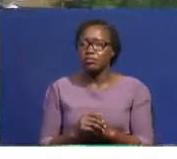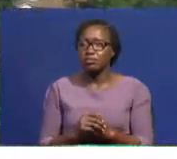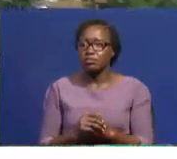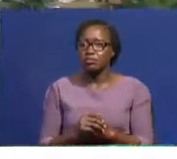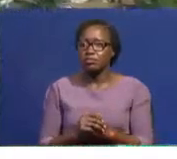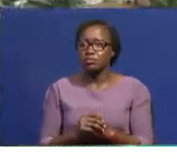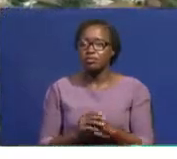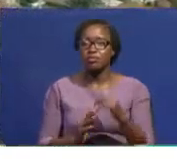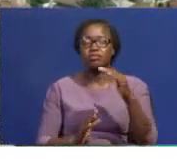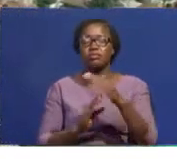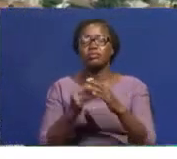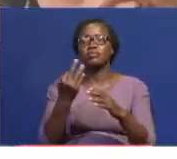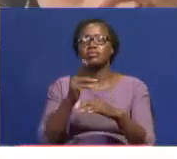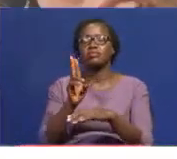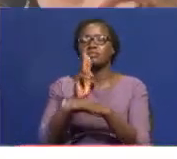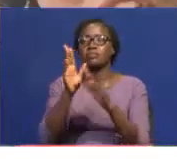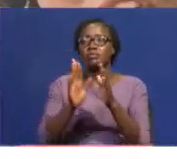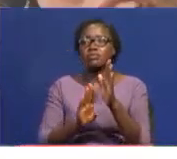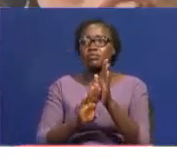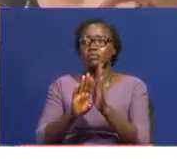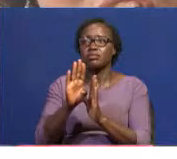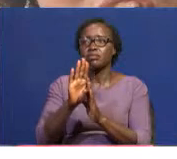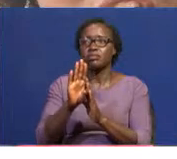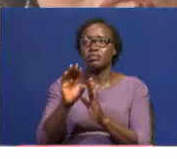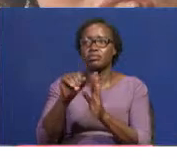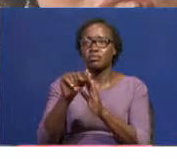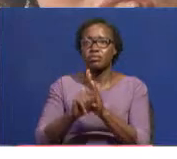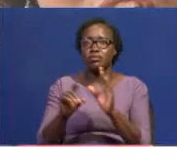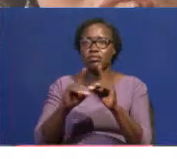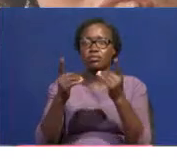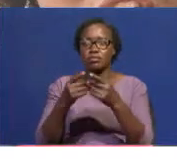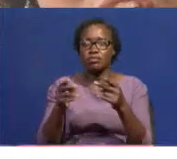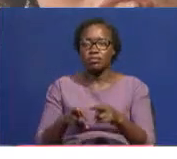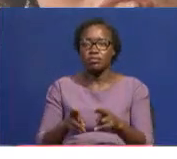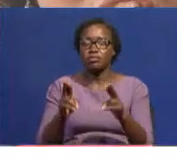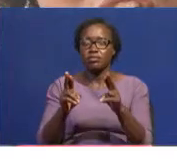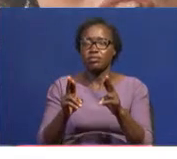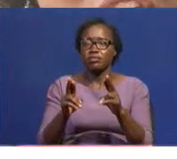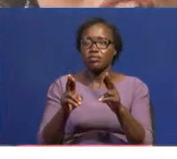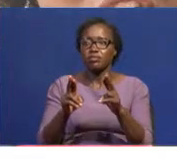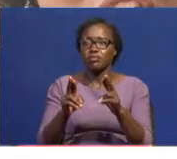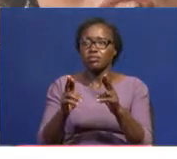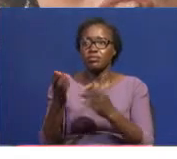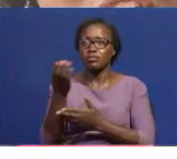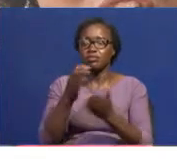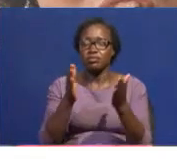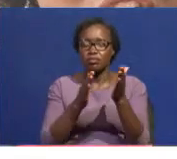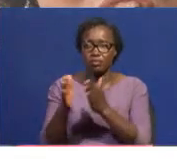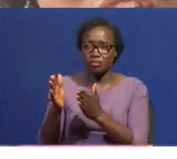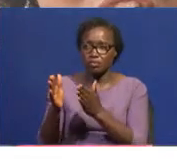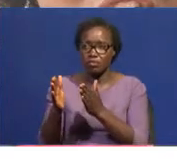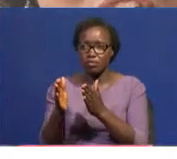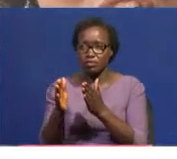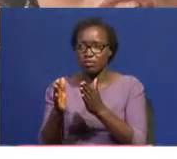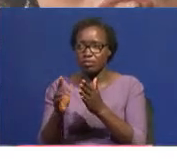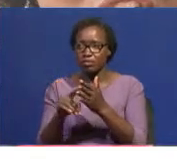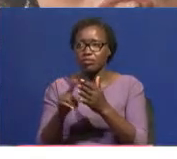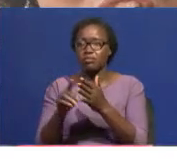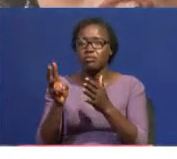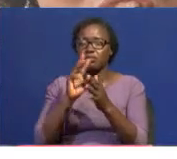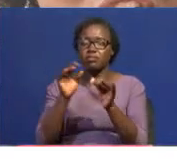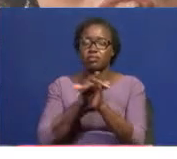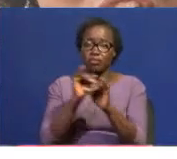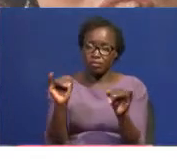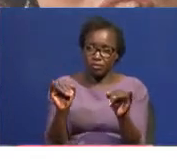The top three spenders on development were the State Department for Roads, the State Department for Economic Planning, and the State Department for Water